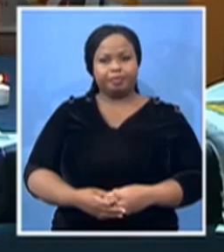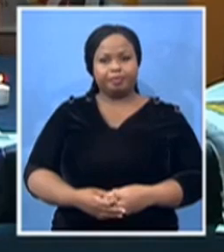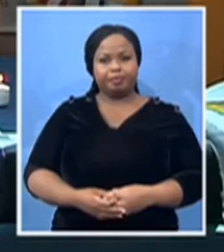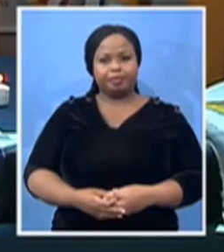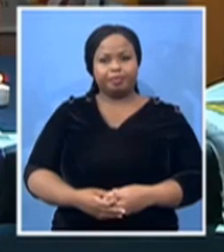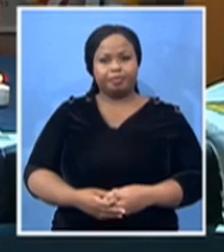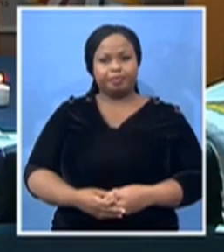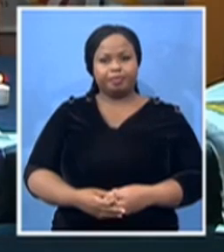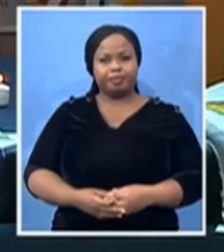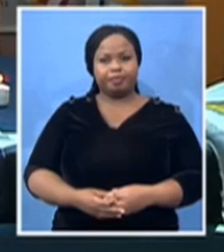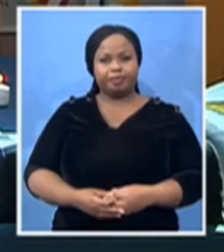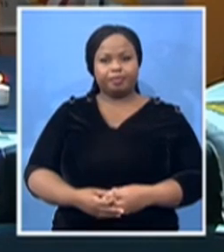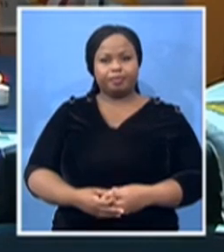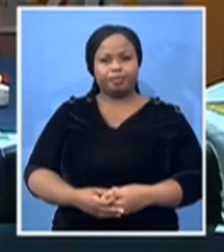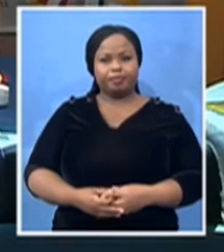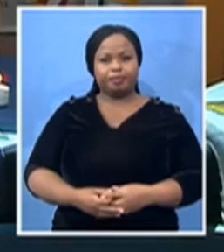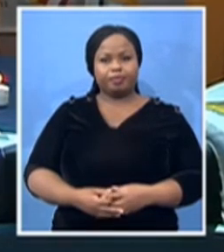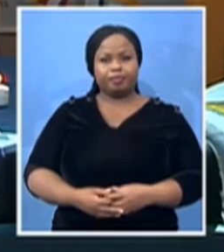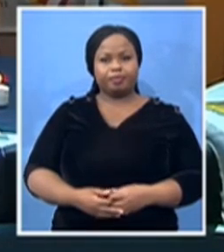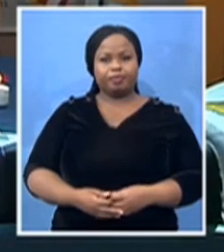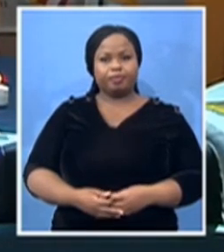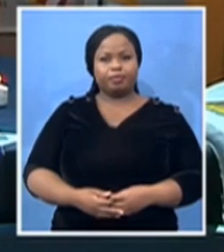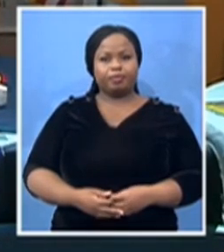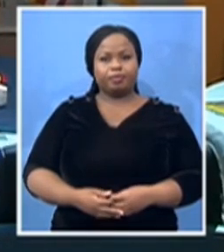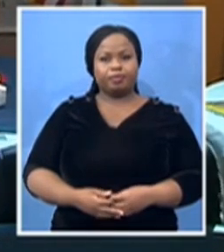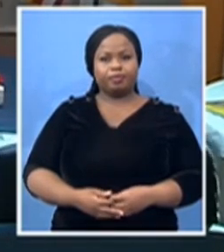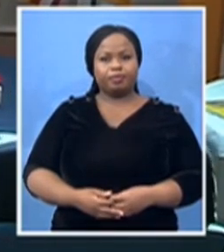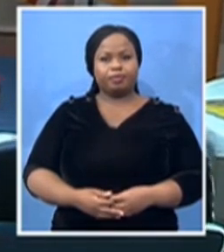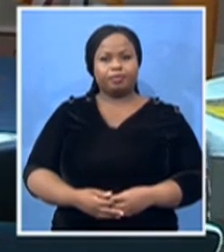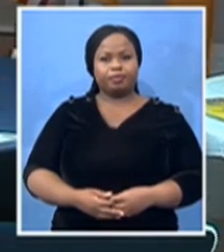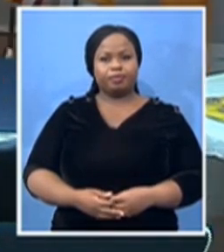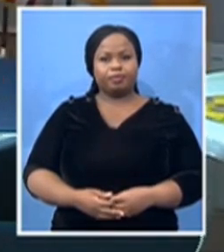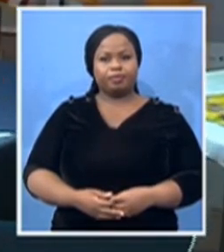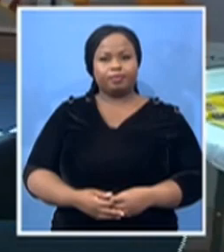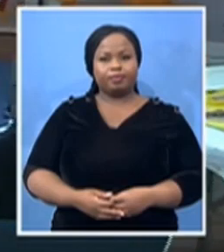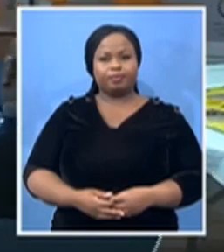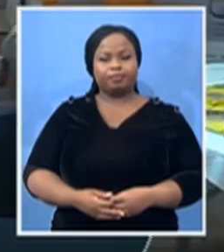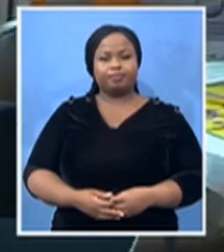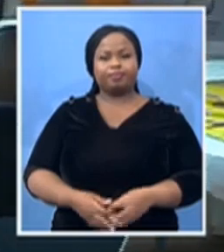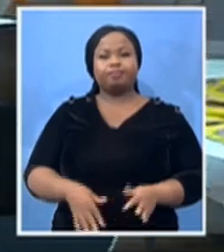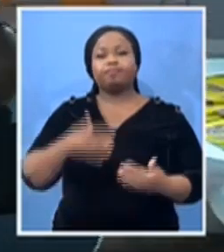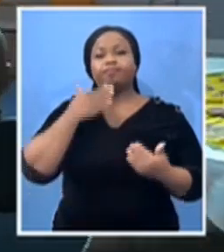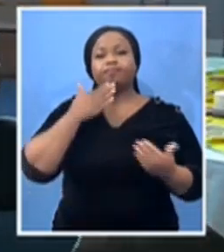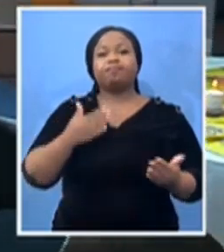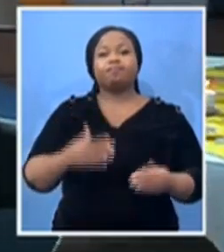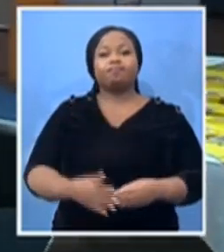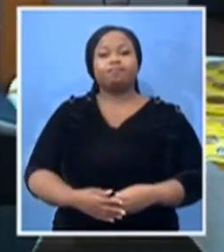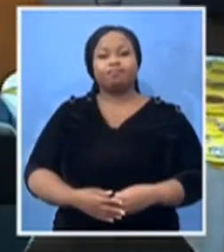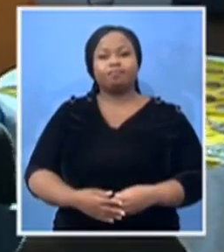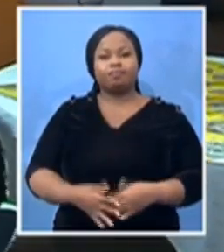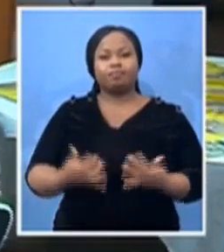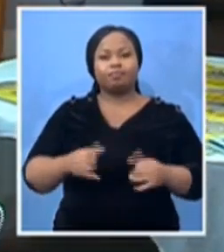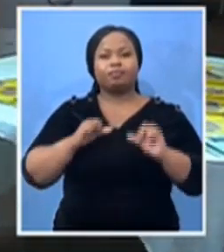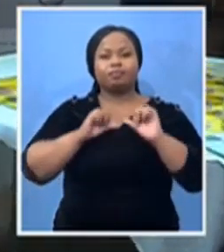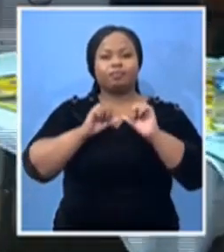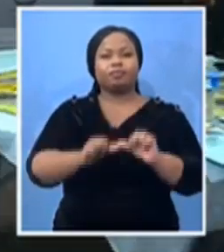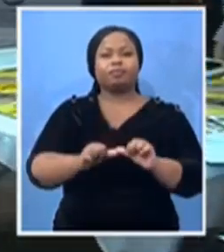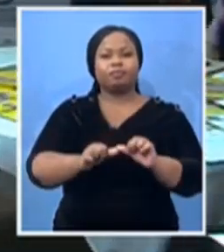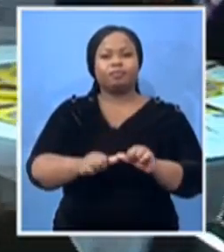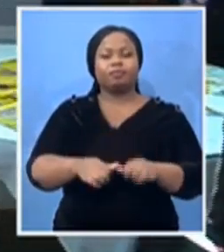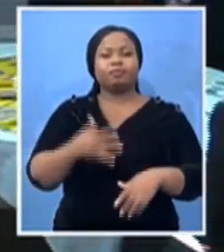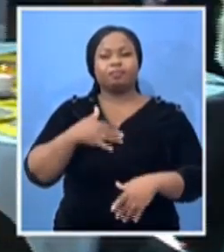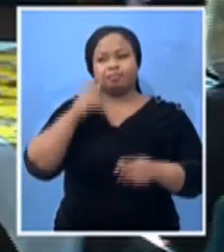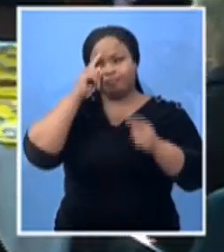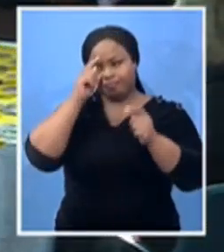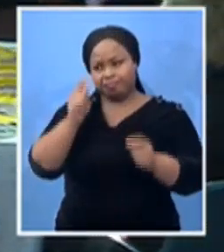okay. Thank you. As we move on, I want to acknowledge, I saw